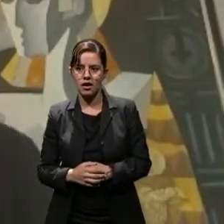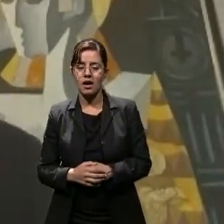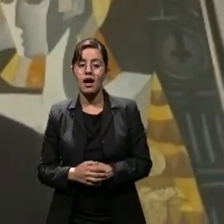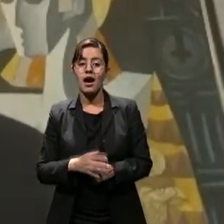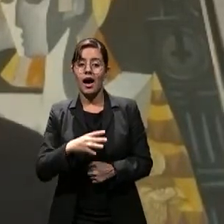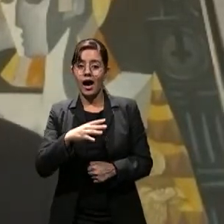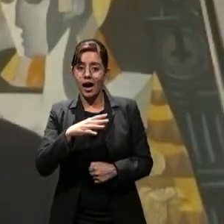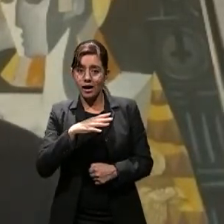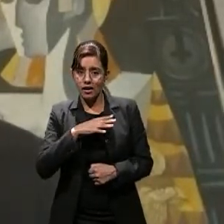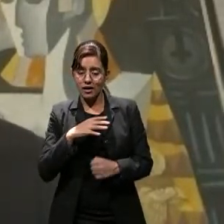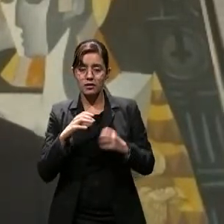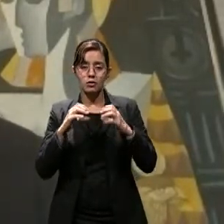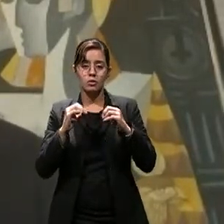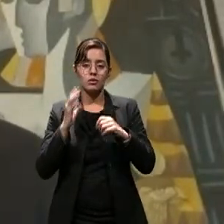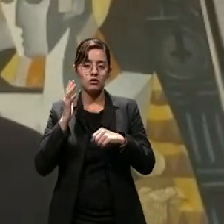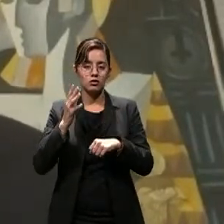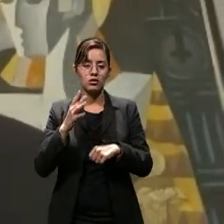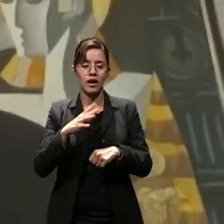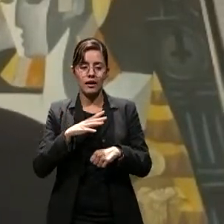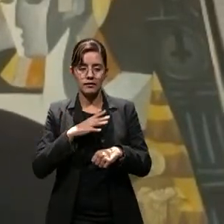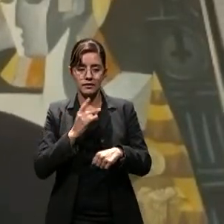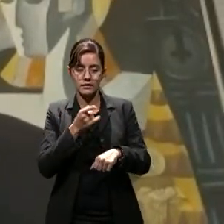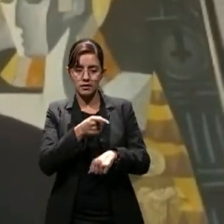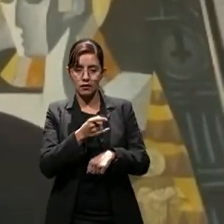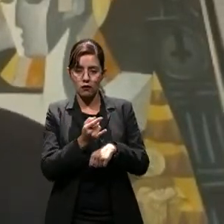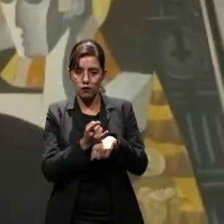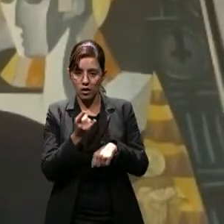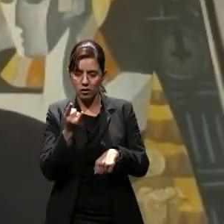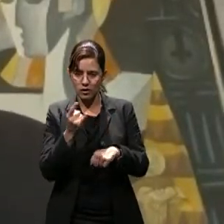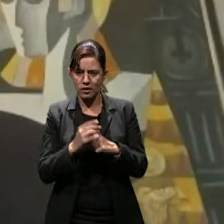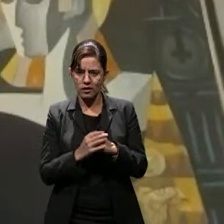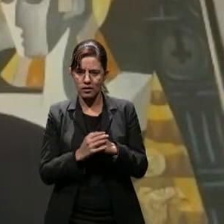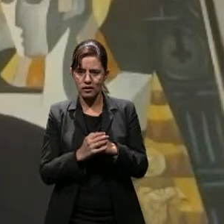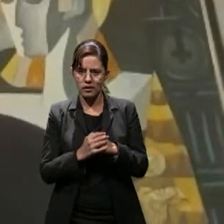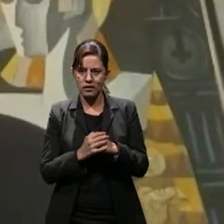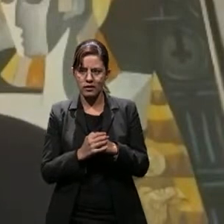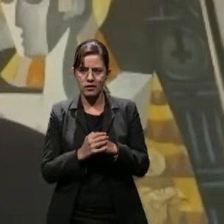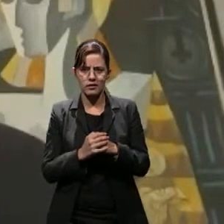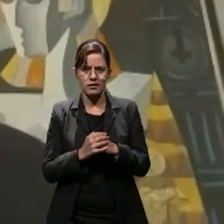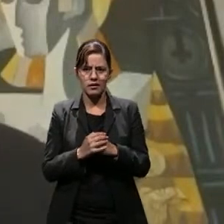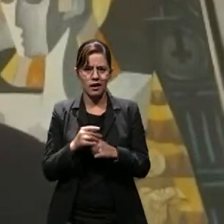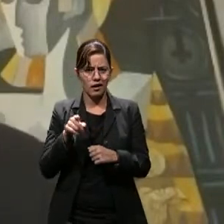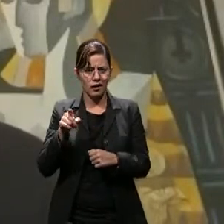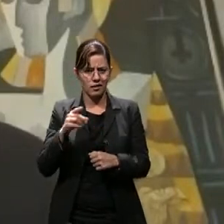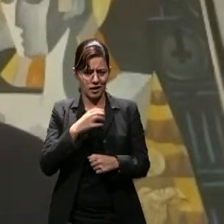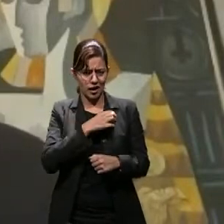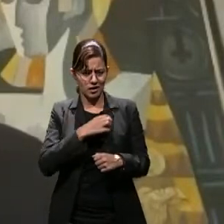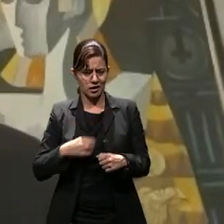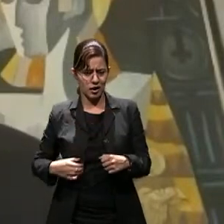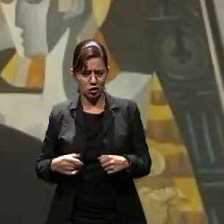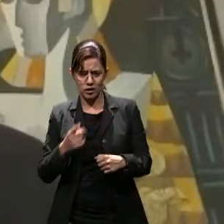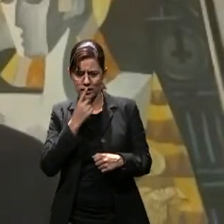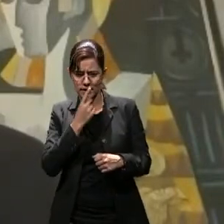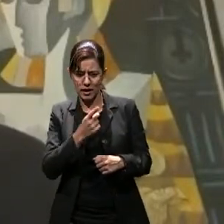that there was or is an electoral fraud, the